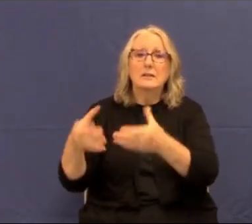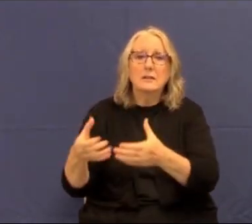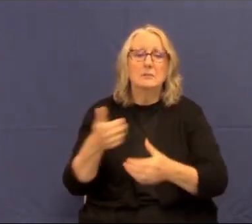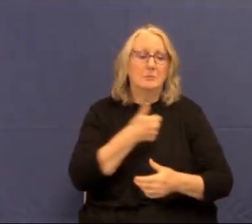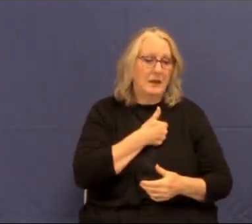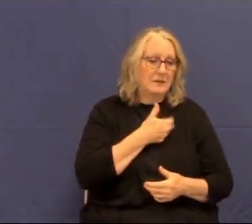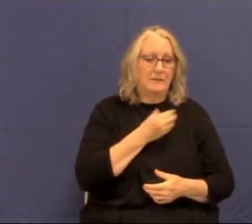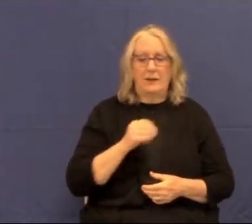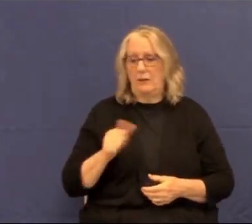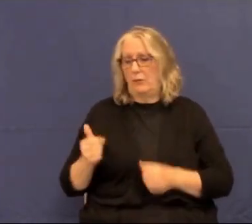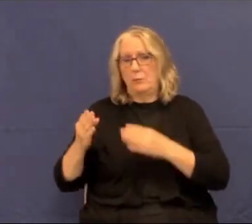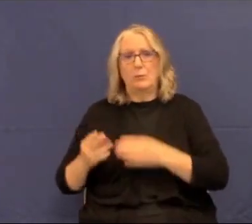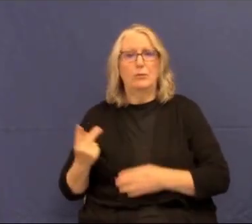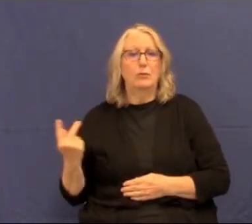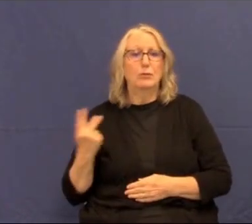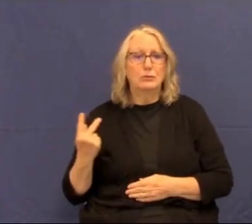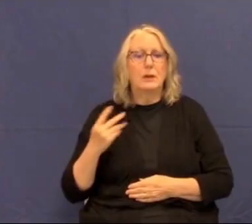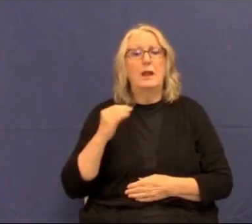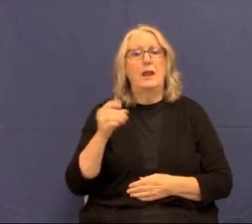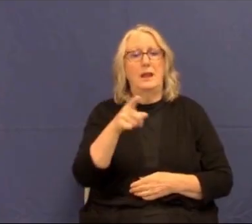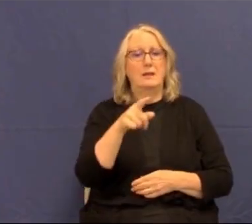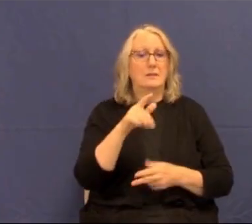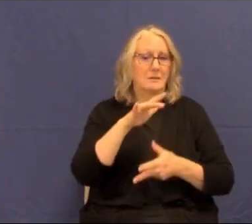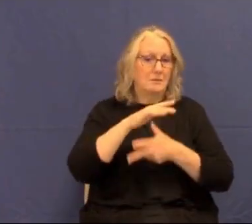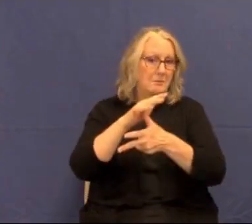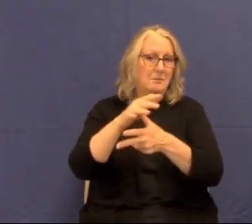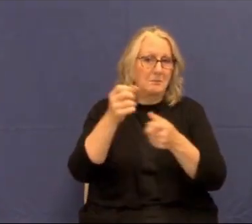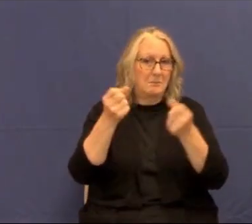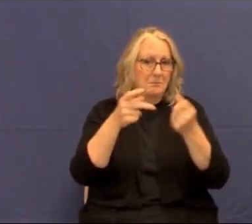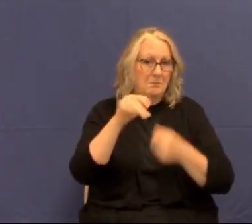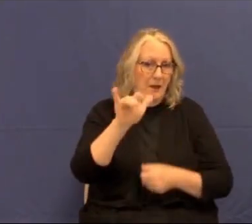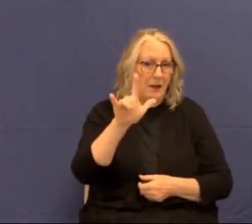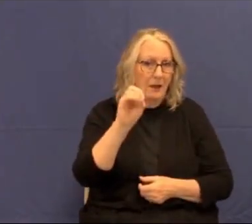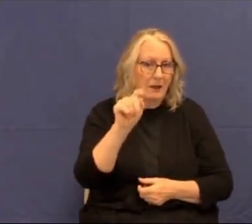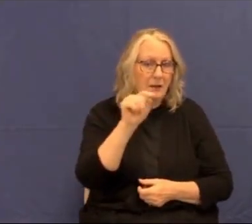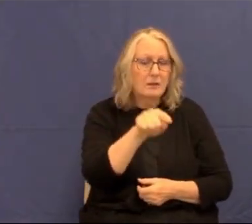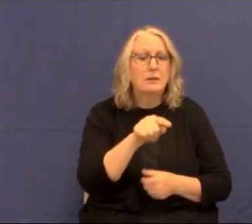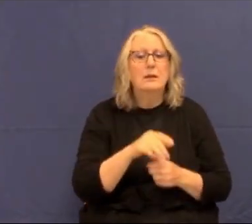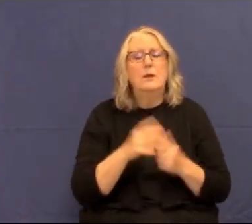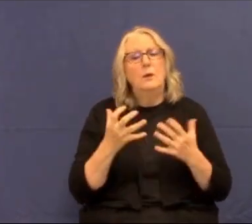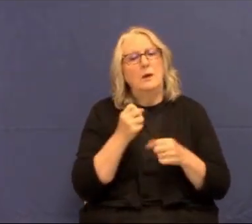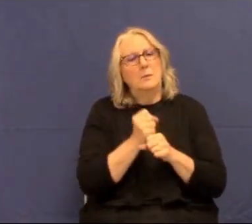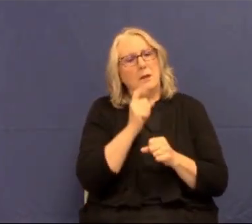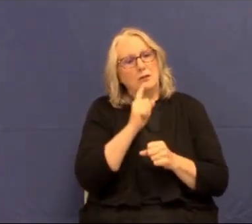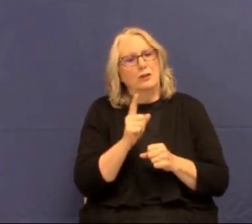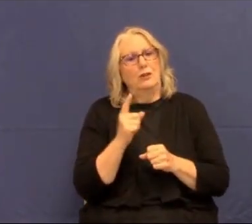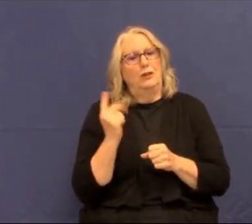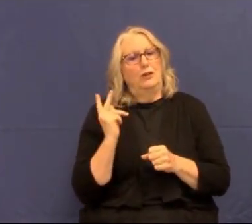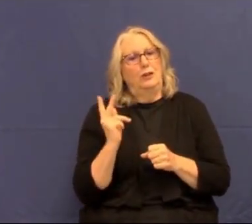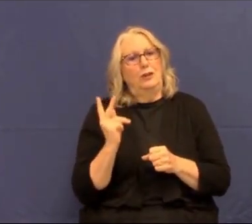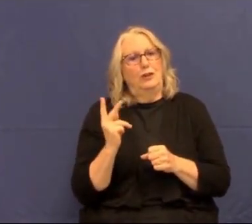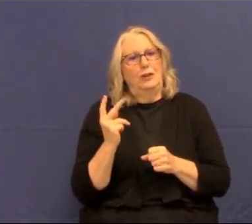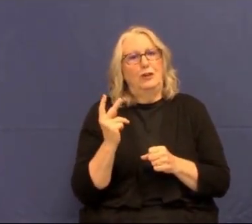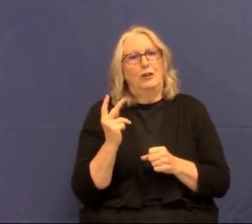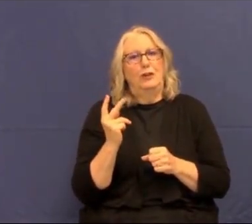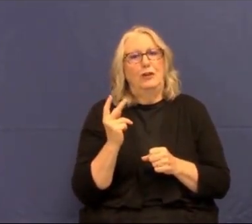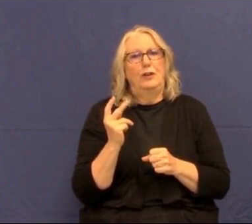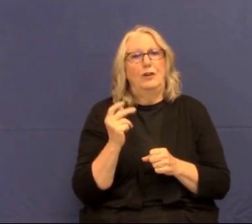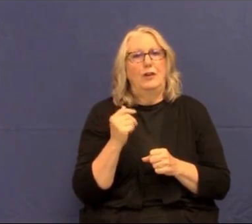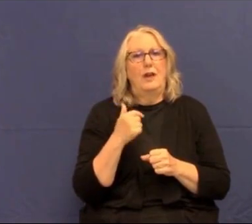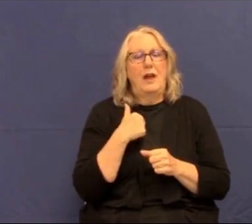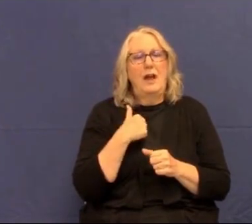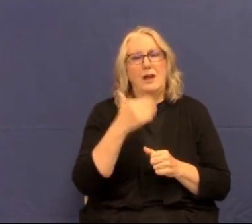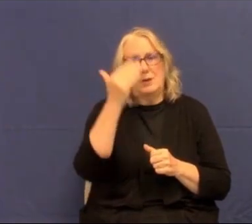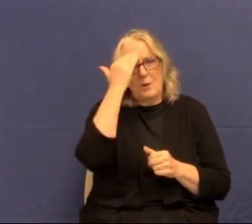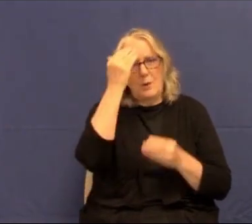line, there's myself and a partner, and then as well as the pilot. And so like, they want to make sure that I know